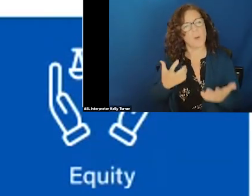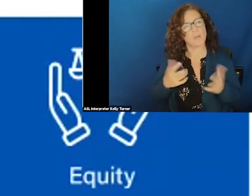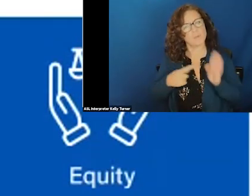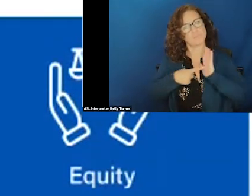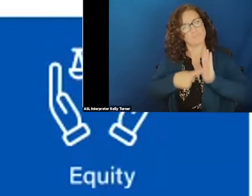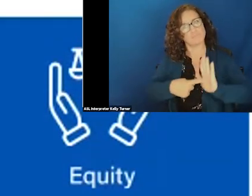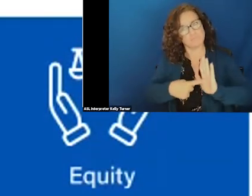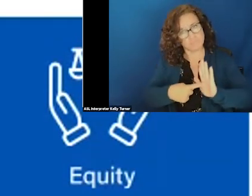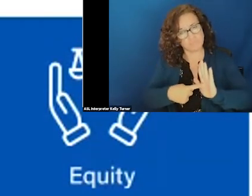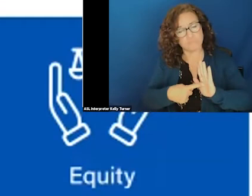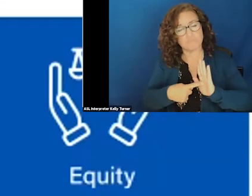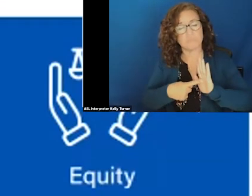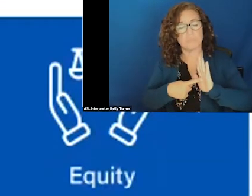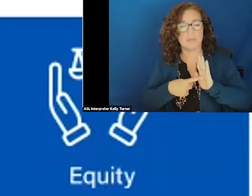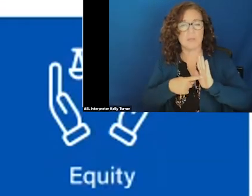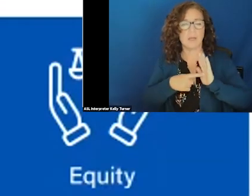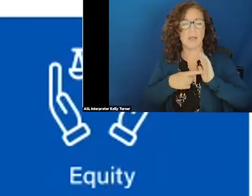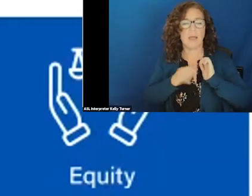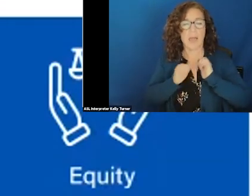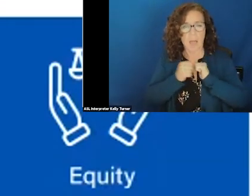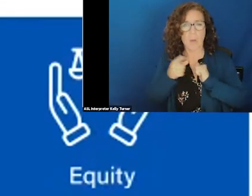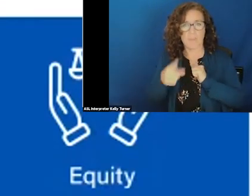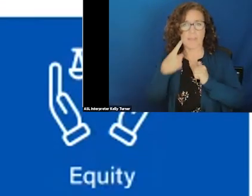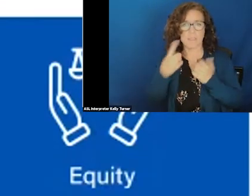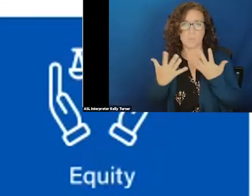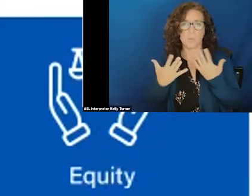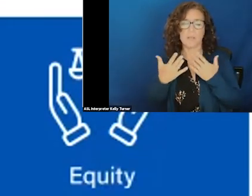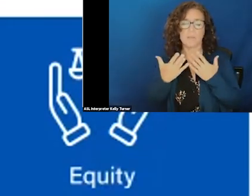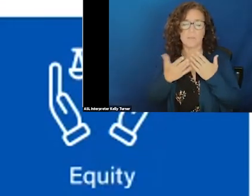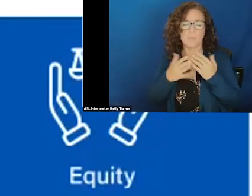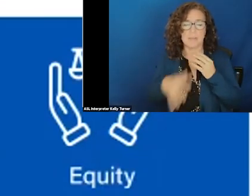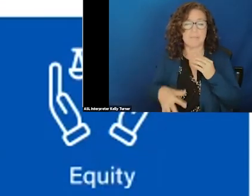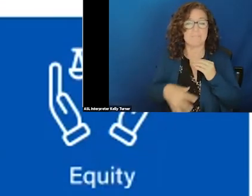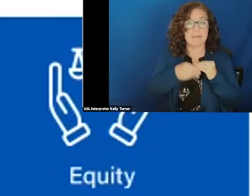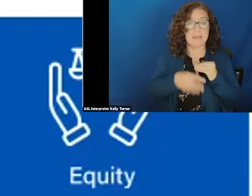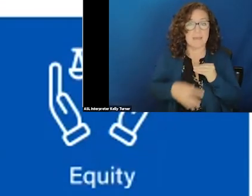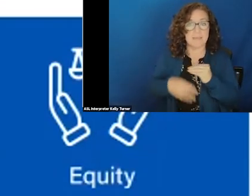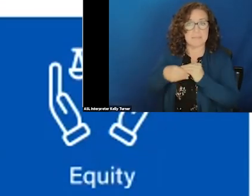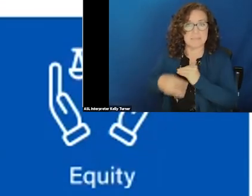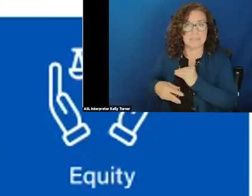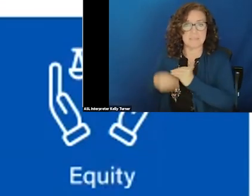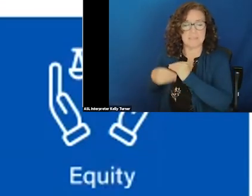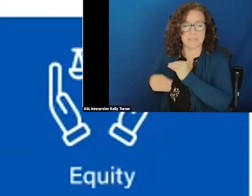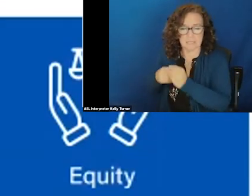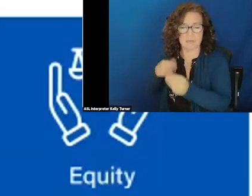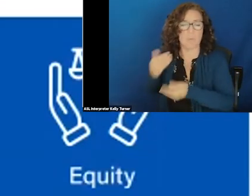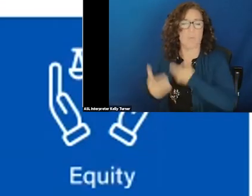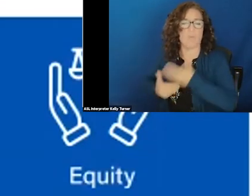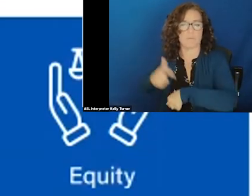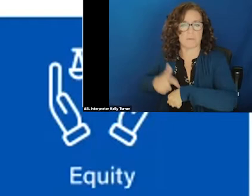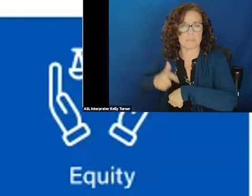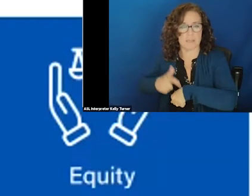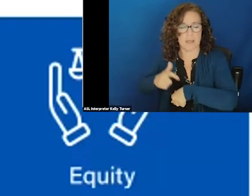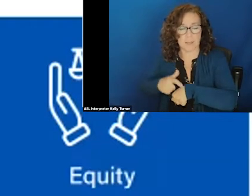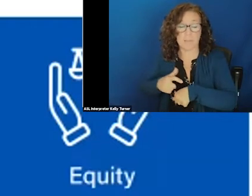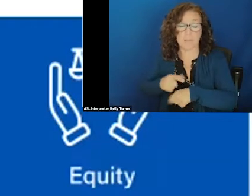clear that they are for the express purpose of improving student-centered outcomes. With that, I'm going to turn it back to Dr. Vecchio so he